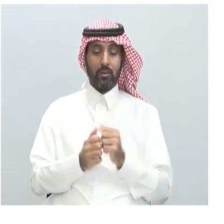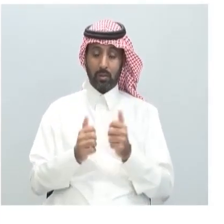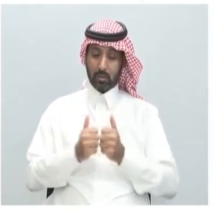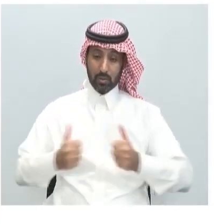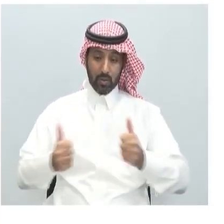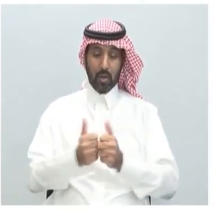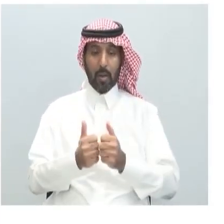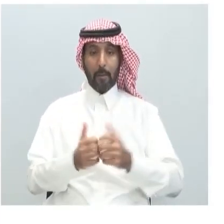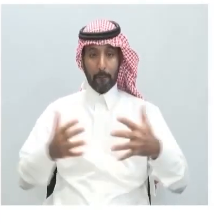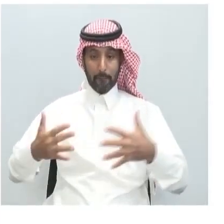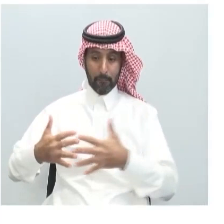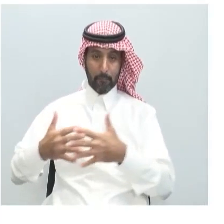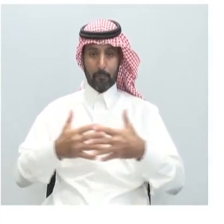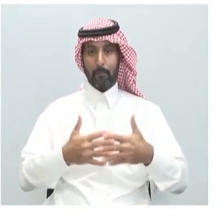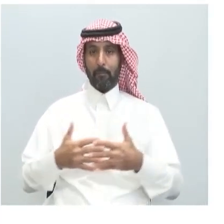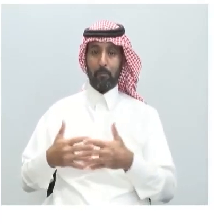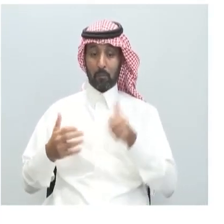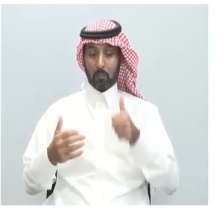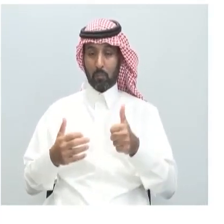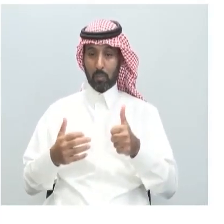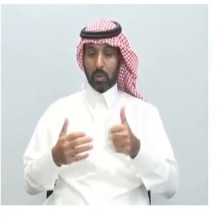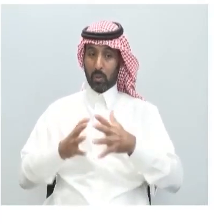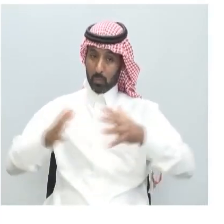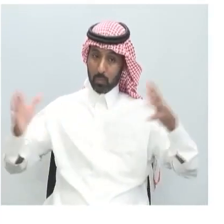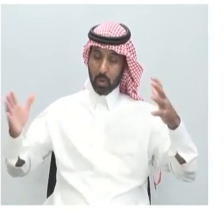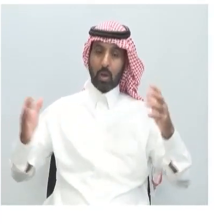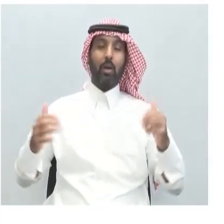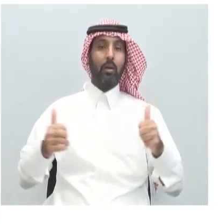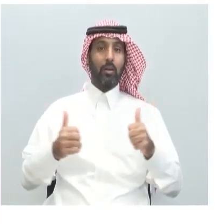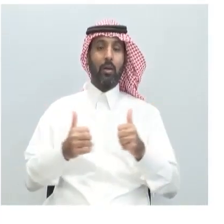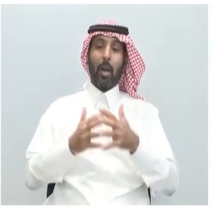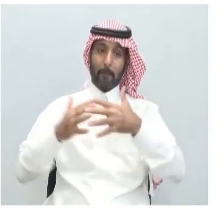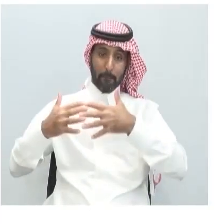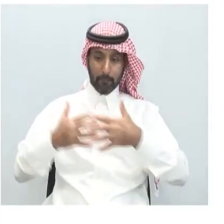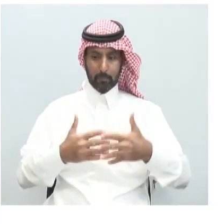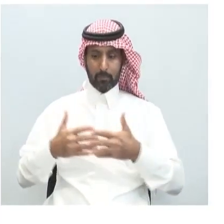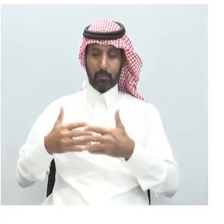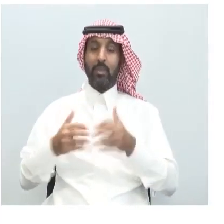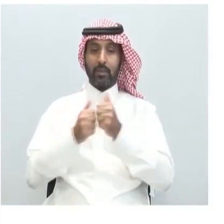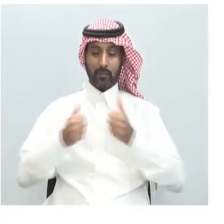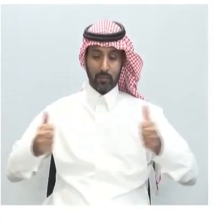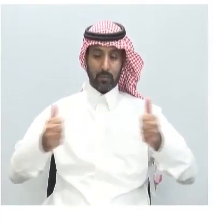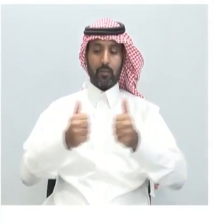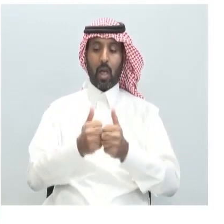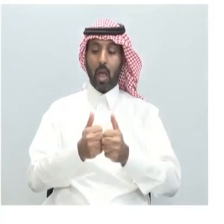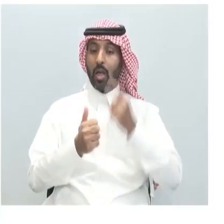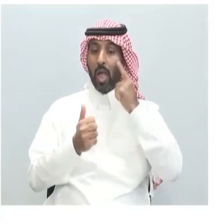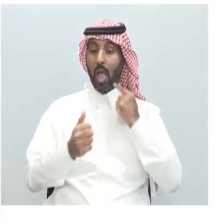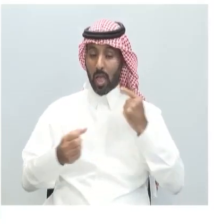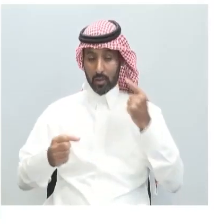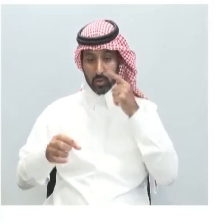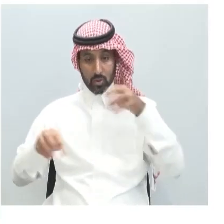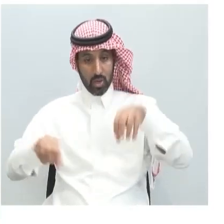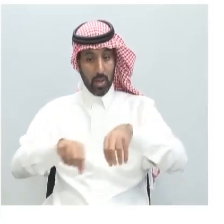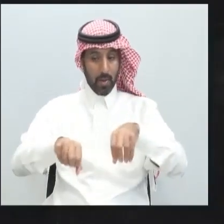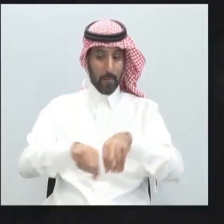next door. A nice opinion here, large, the size, American, the nationality, family lives next door.